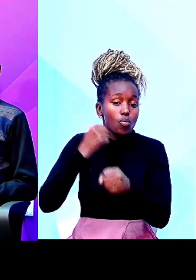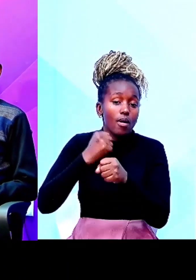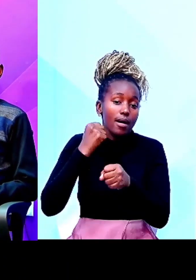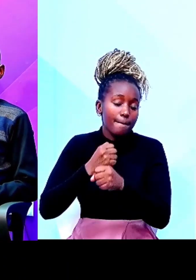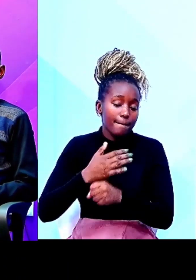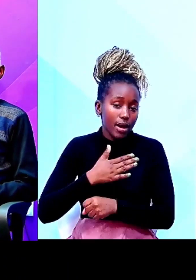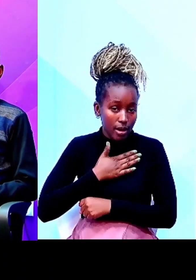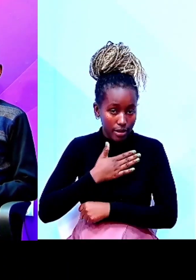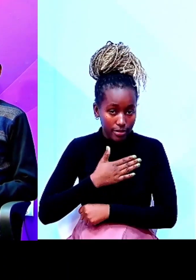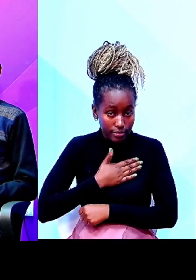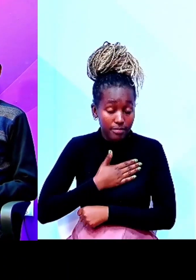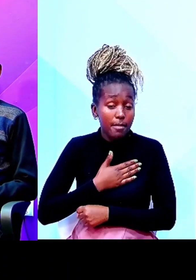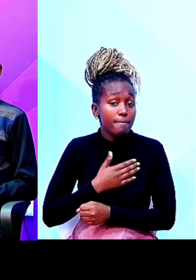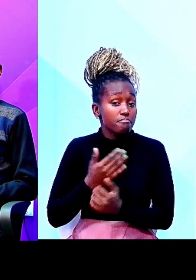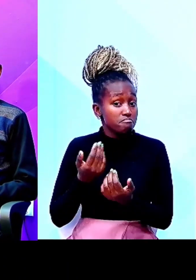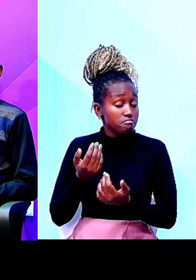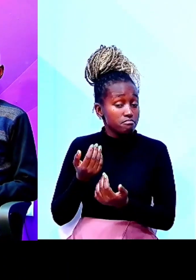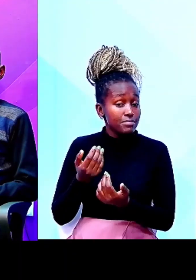a